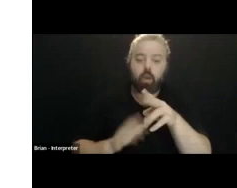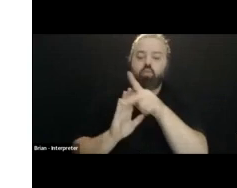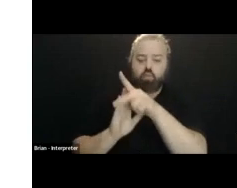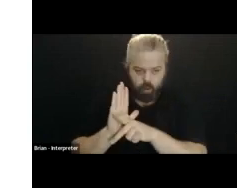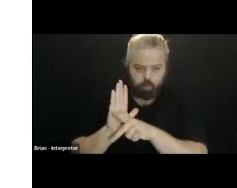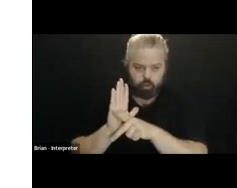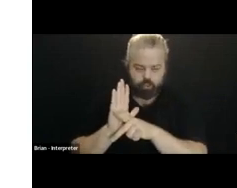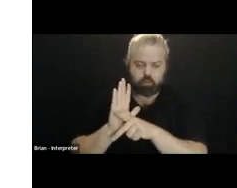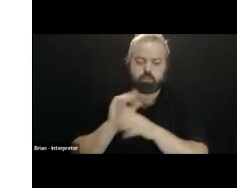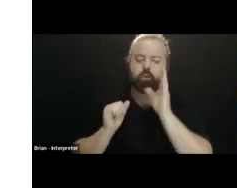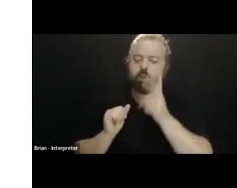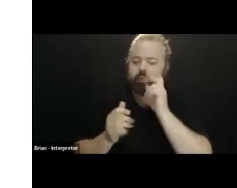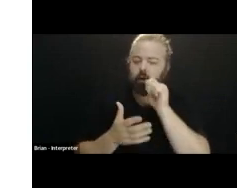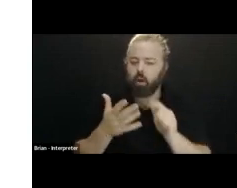there.